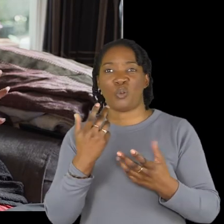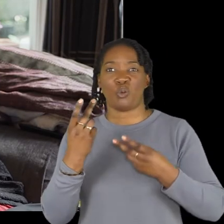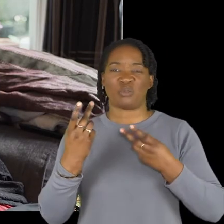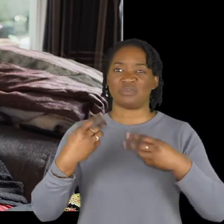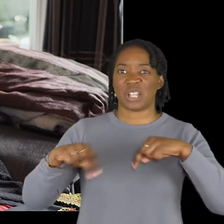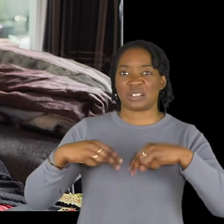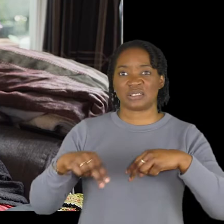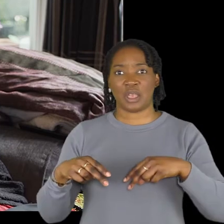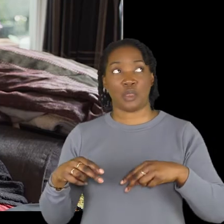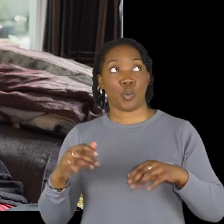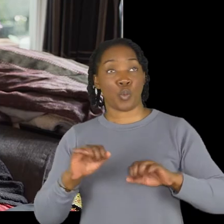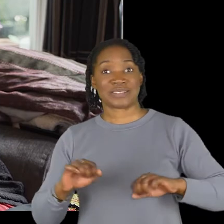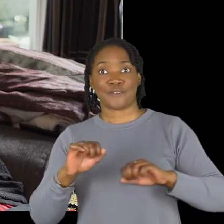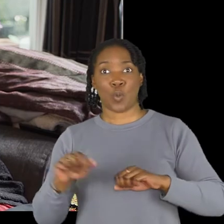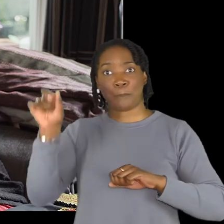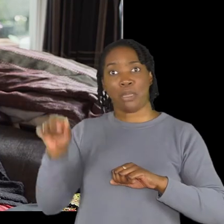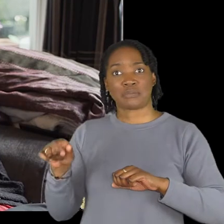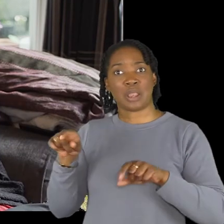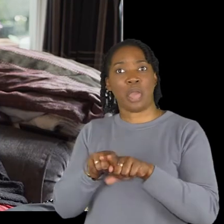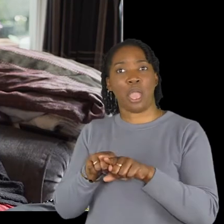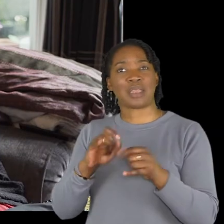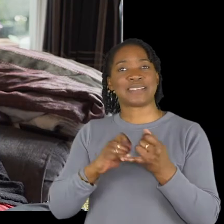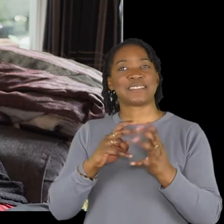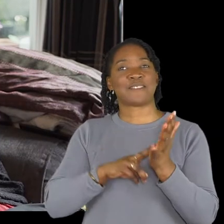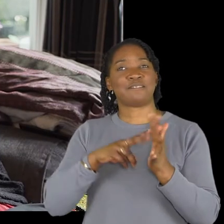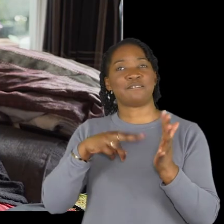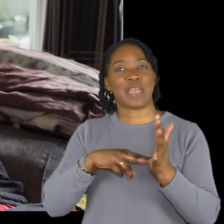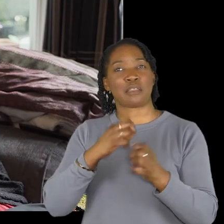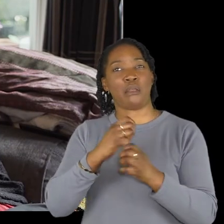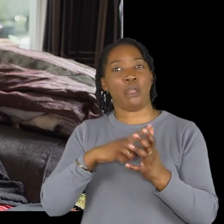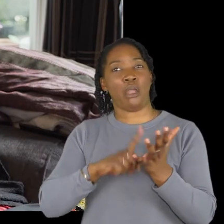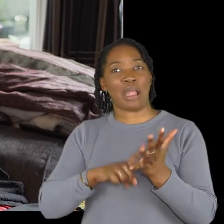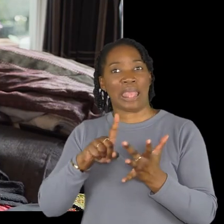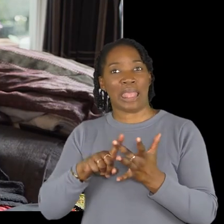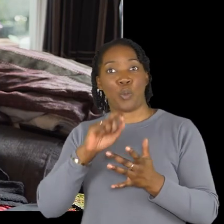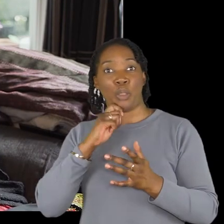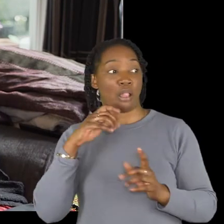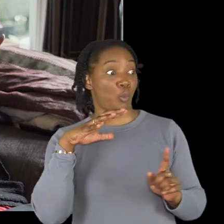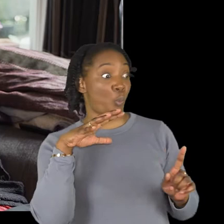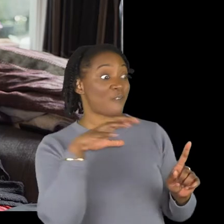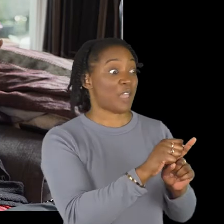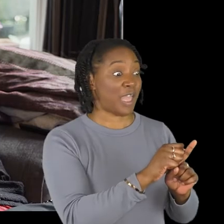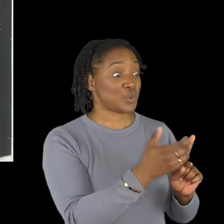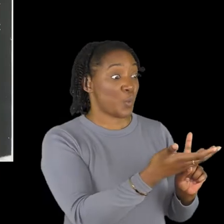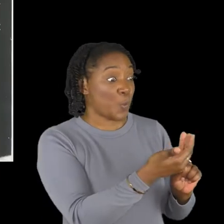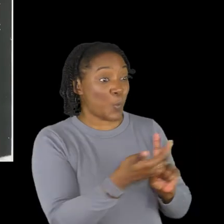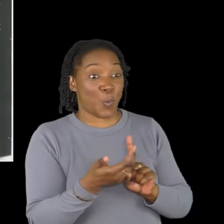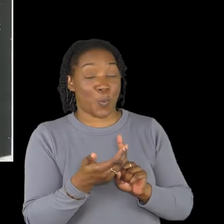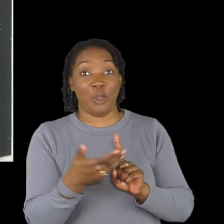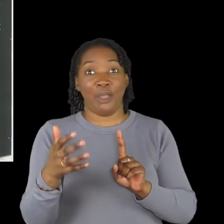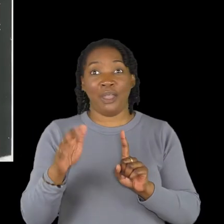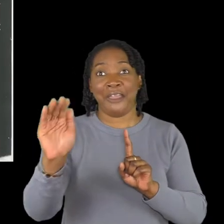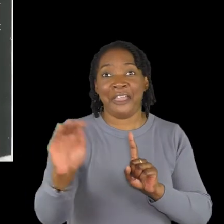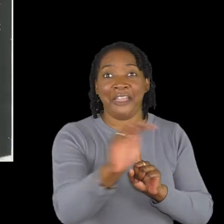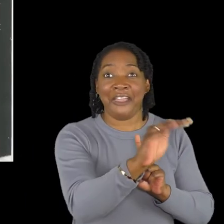that's supposed to be a Svengali, or someone that shows you to the world. And Brixton